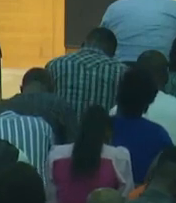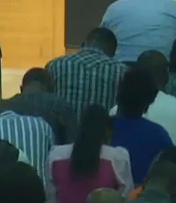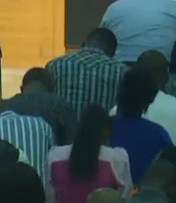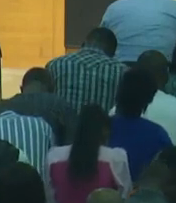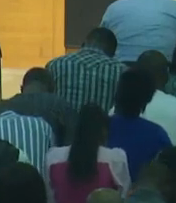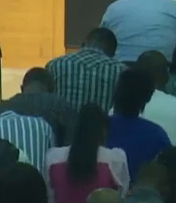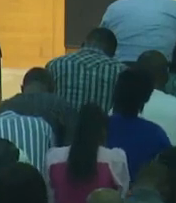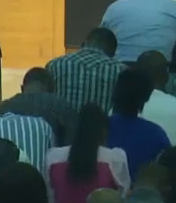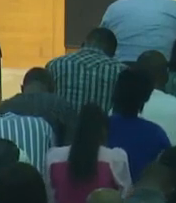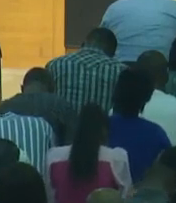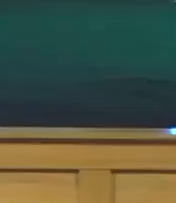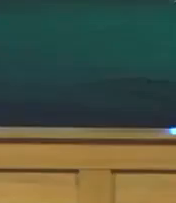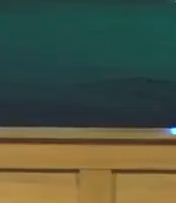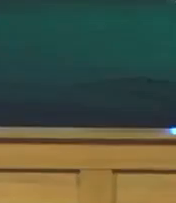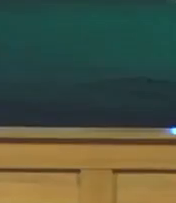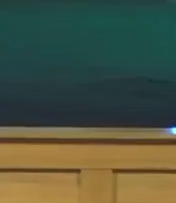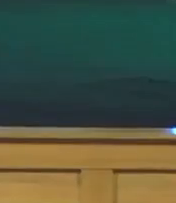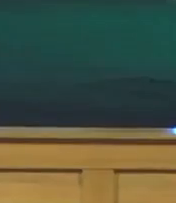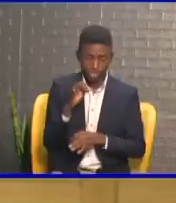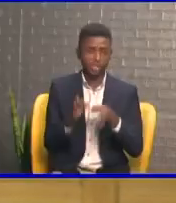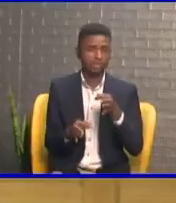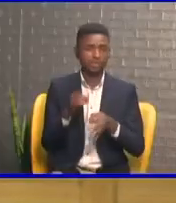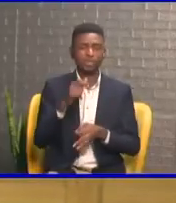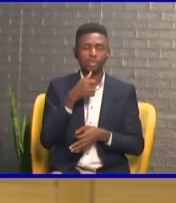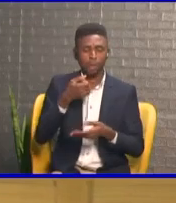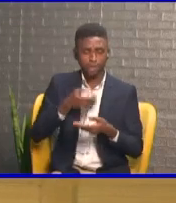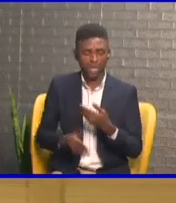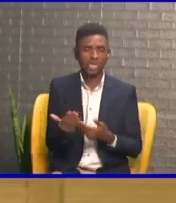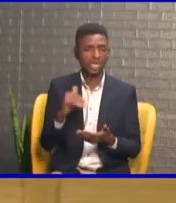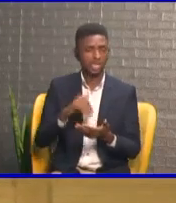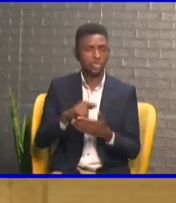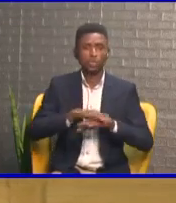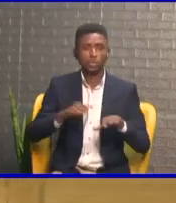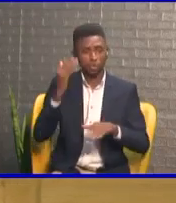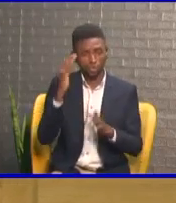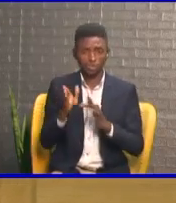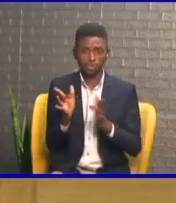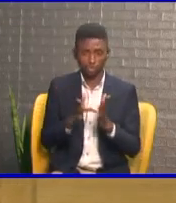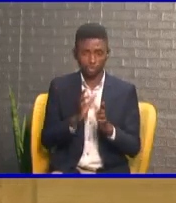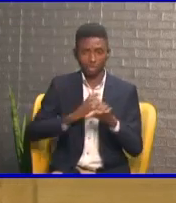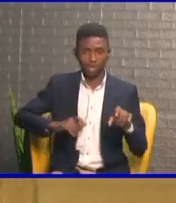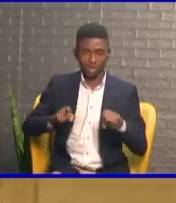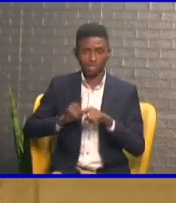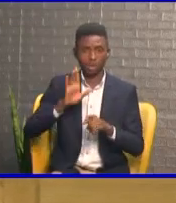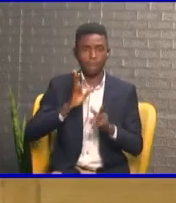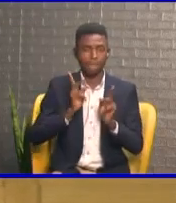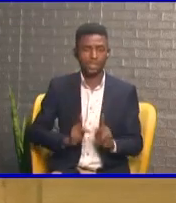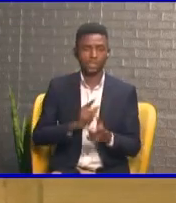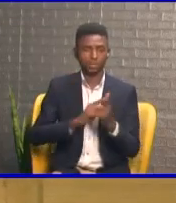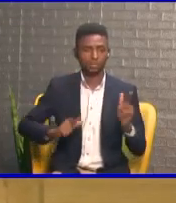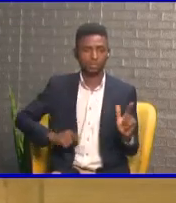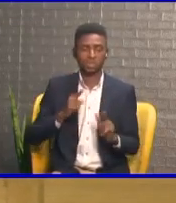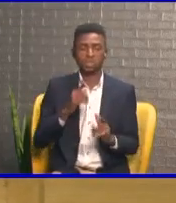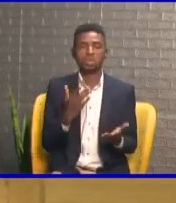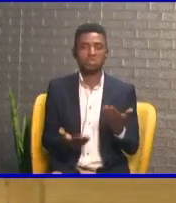bowed and eyes closed, please. You are not born again, you don't know Jesus as your personal Lord and Savior. You may have been going